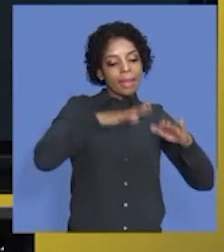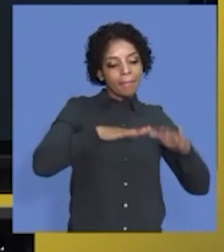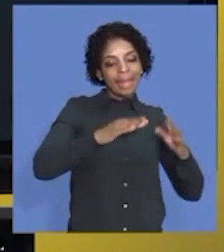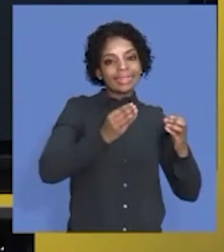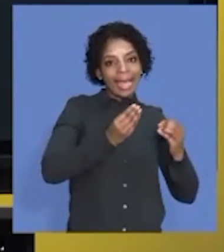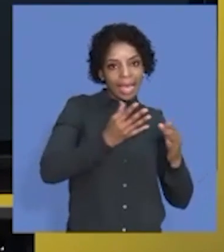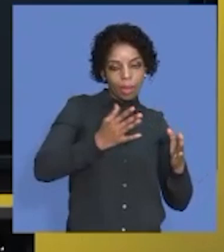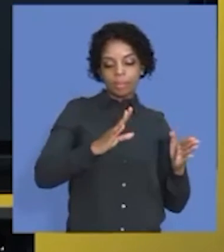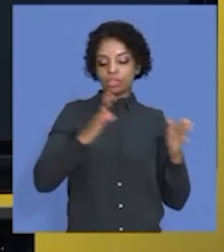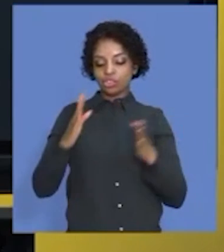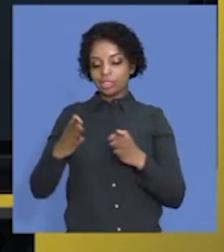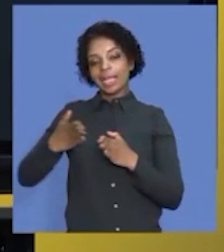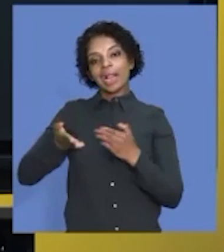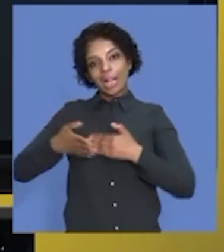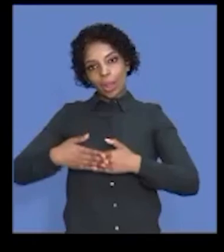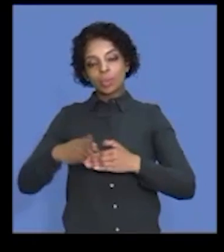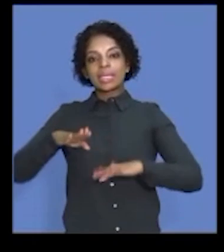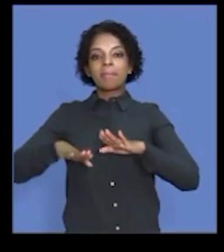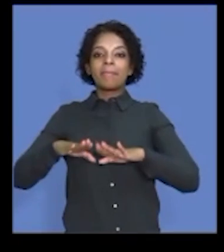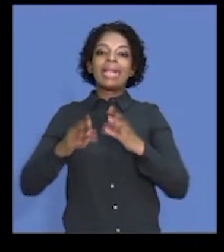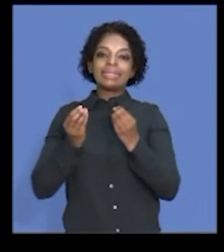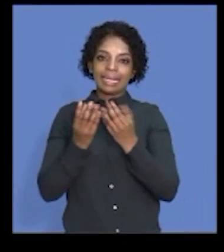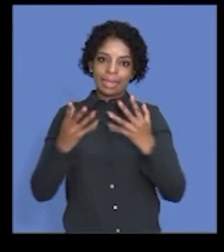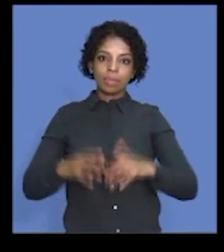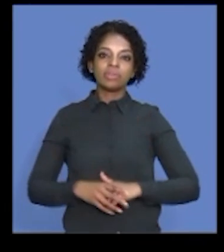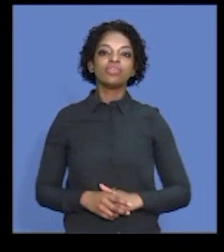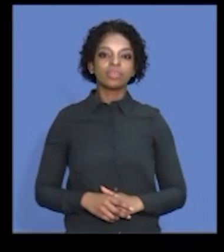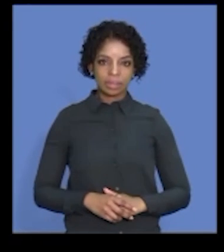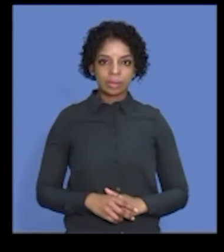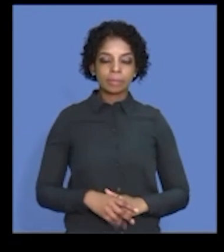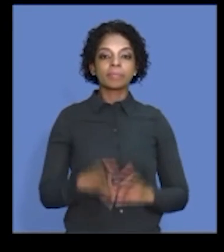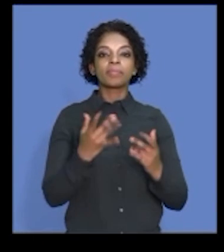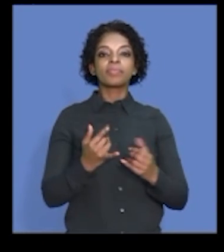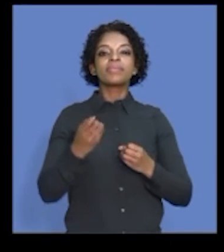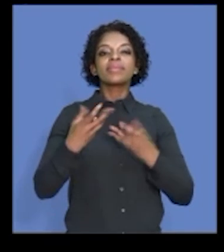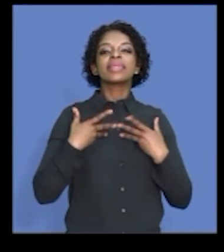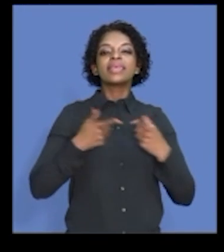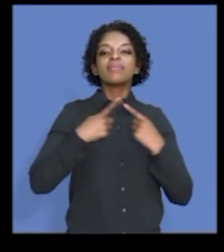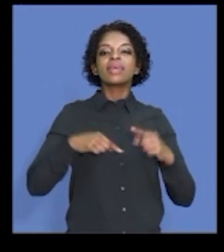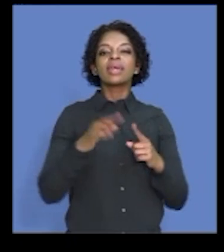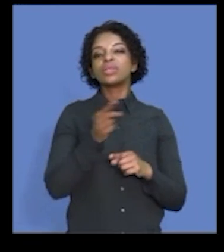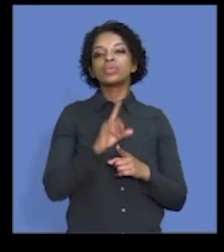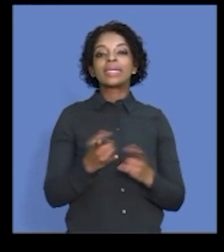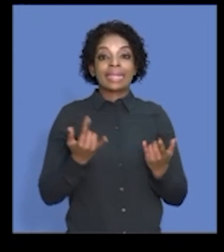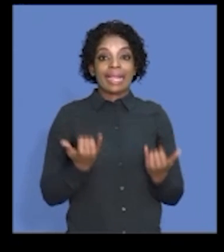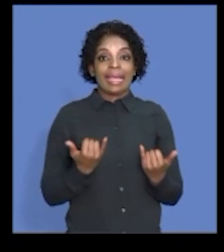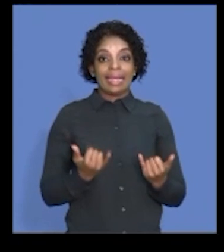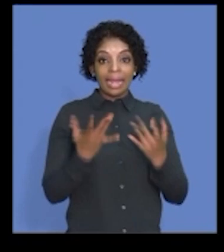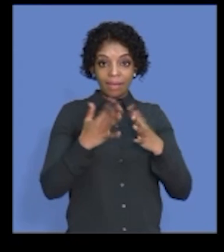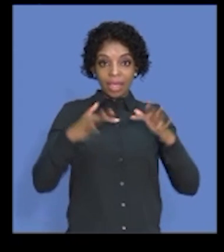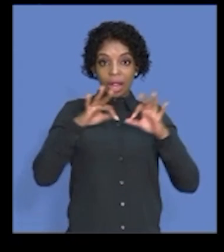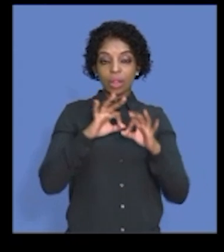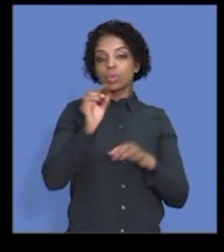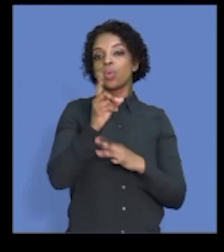balance. Okay, so we have this here for our fixed assets, which is given to us at carrying value. Remember, what is carrying value?